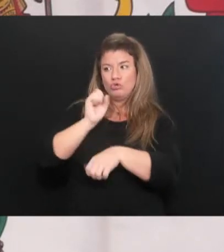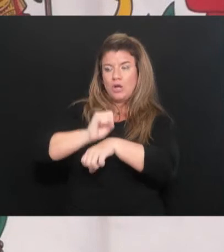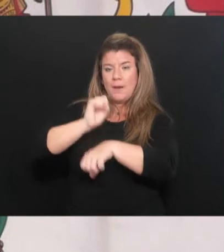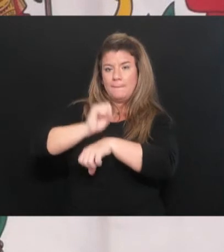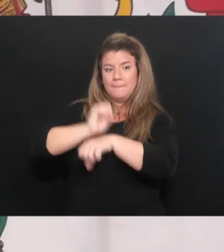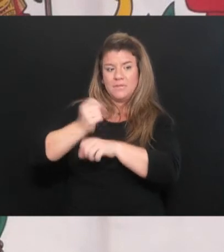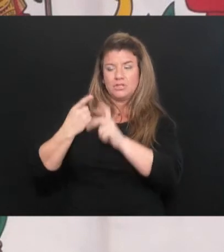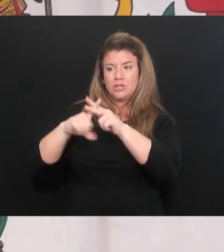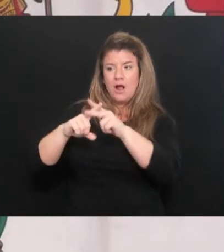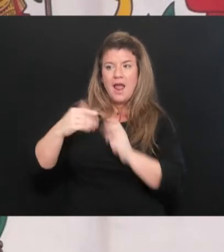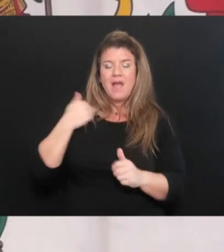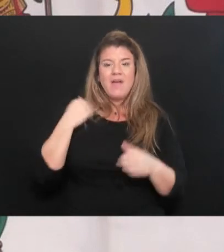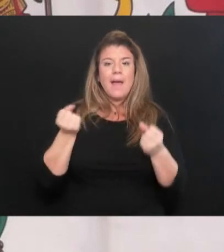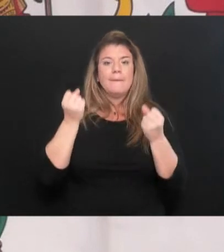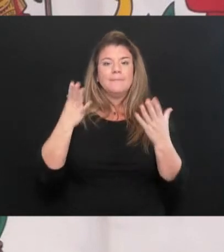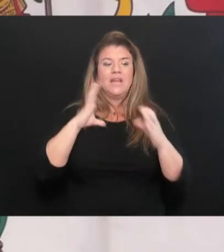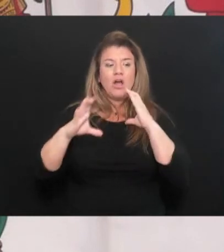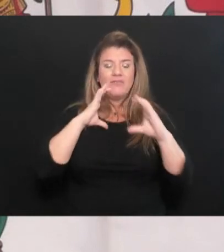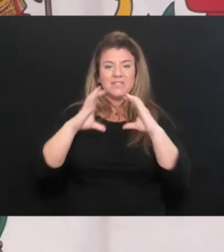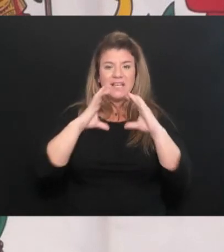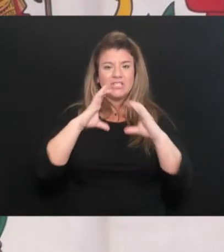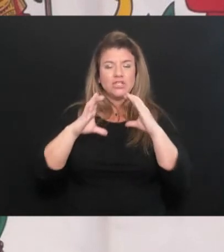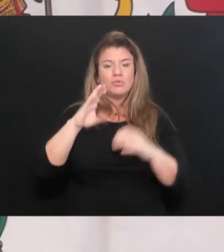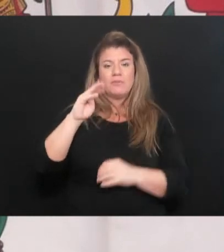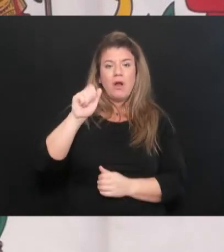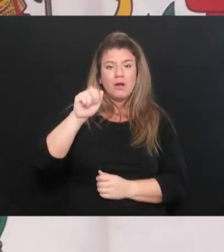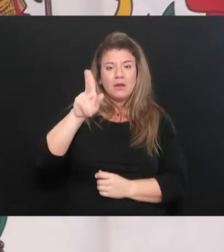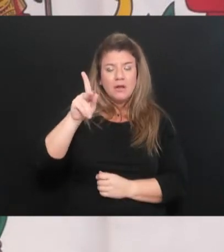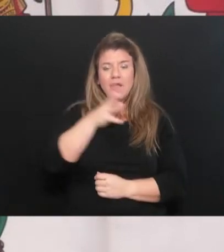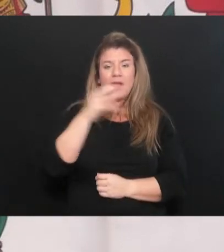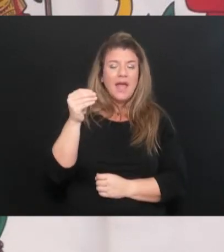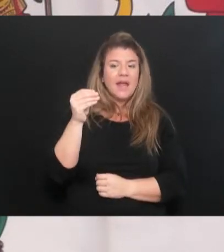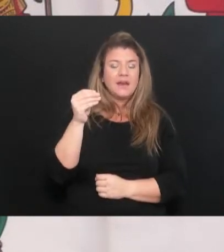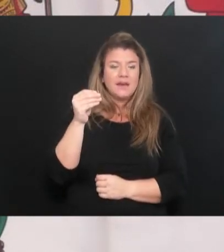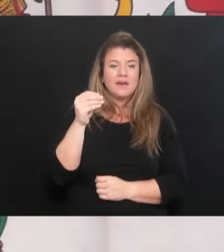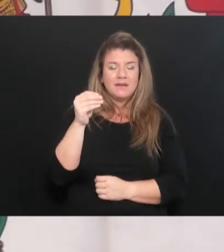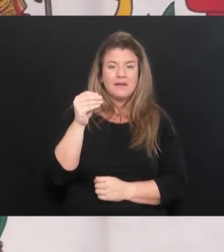I've had many conversations with Mark, and Mark is a